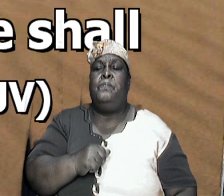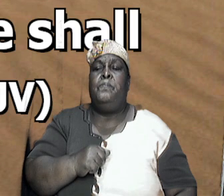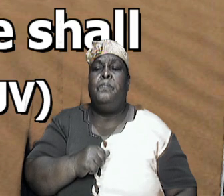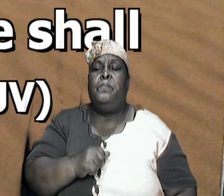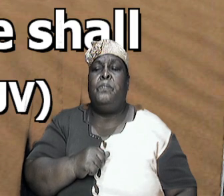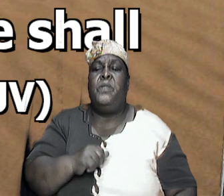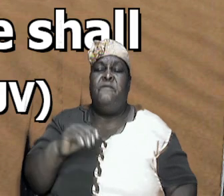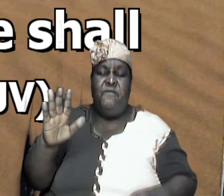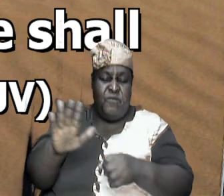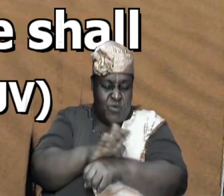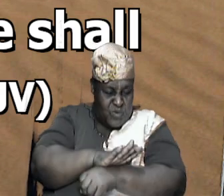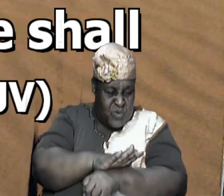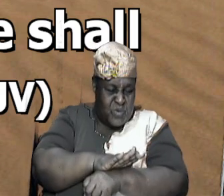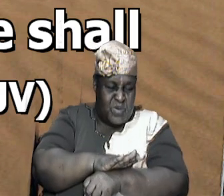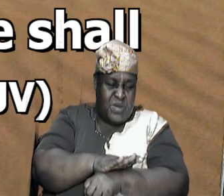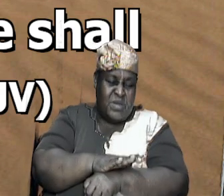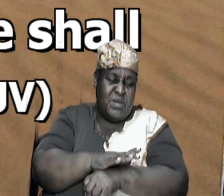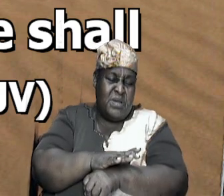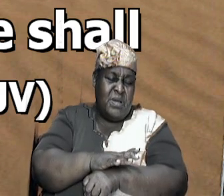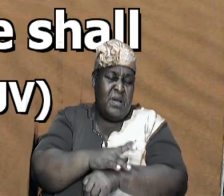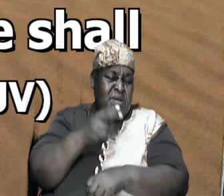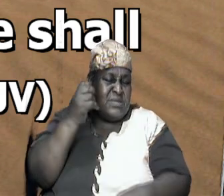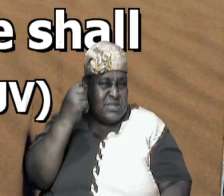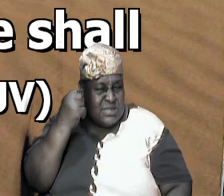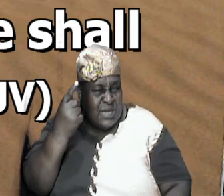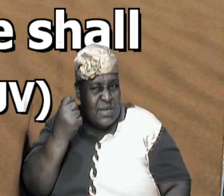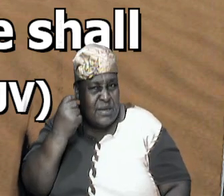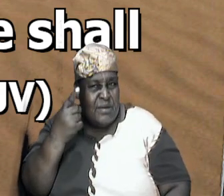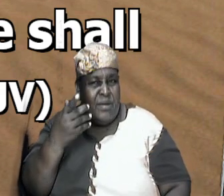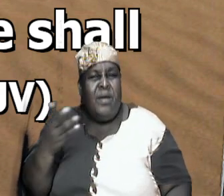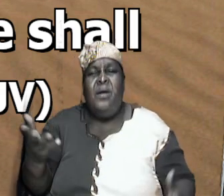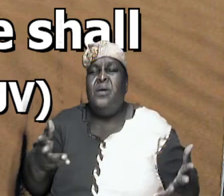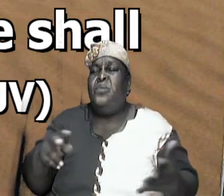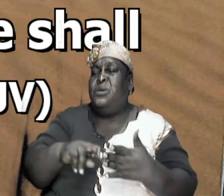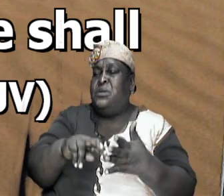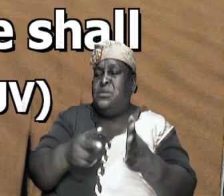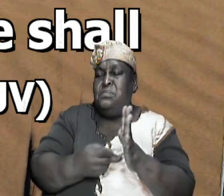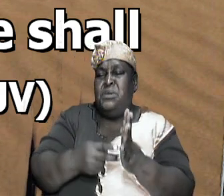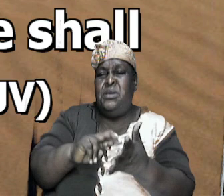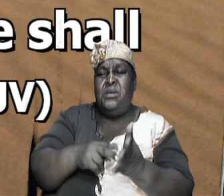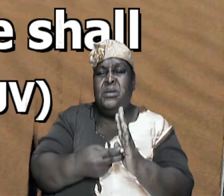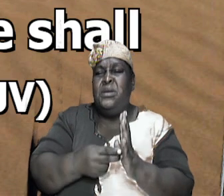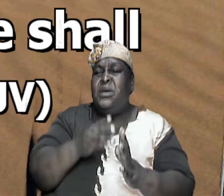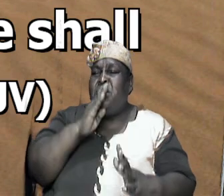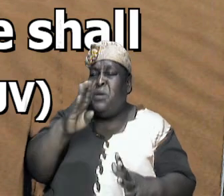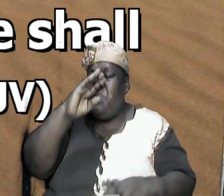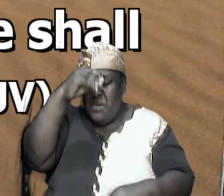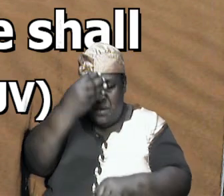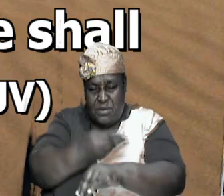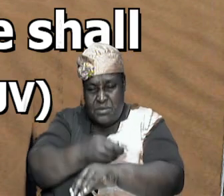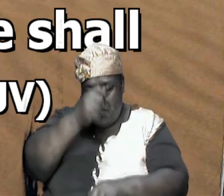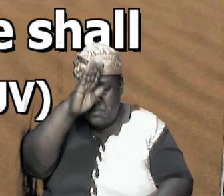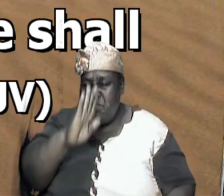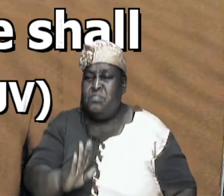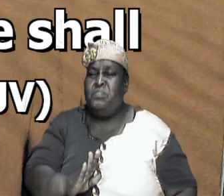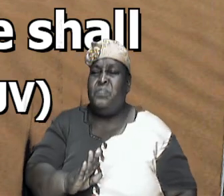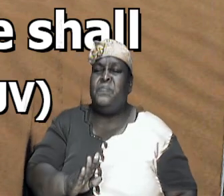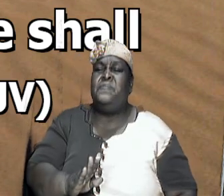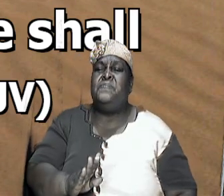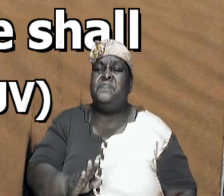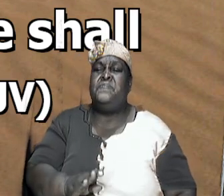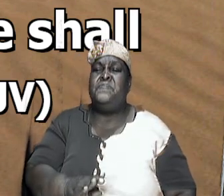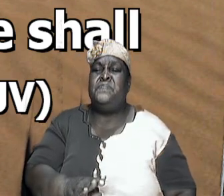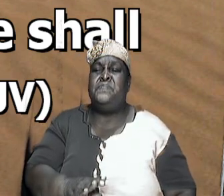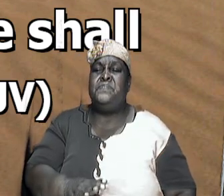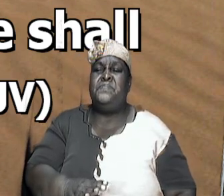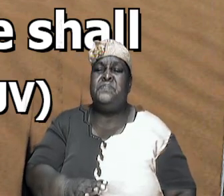The fullness, the full understanding of what it means to be a son of God,